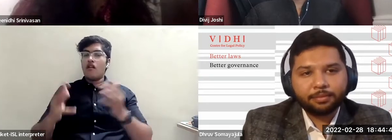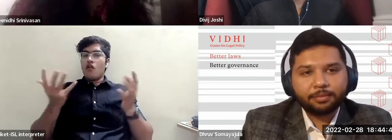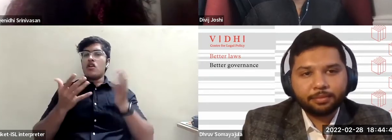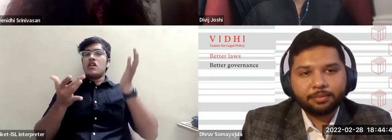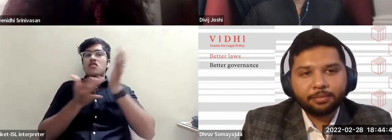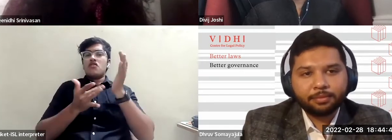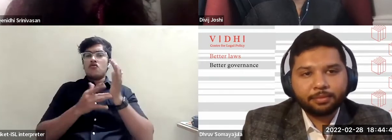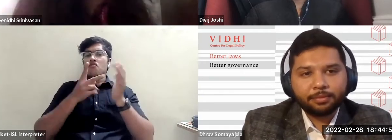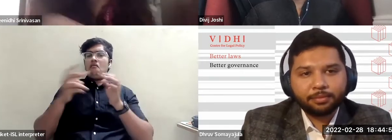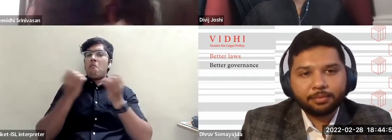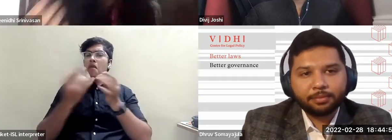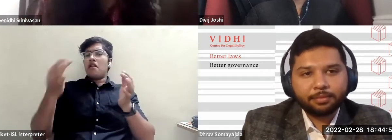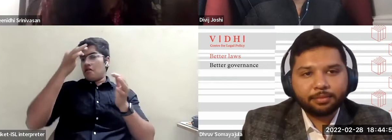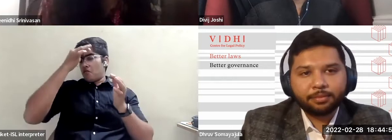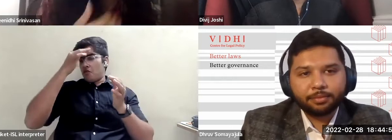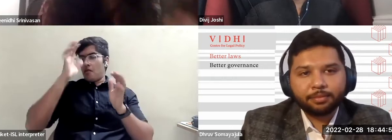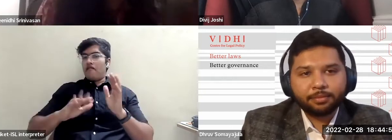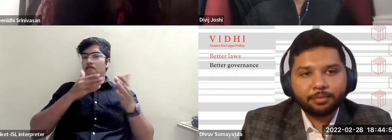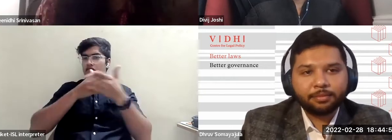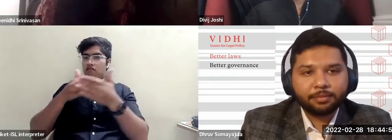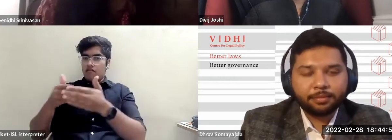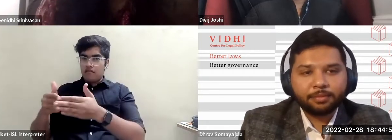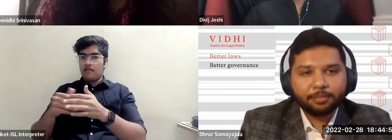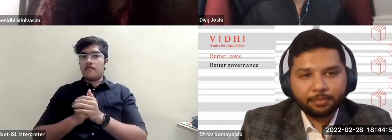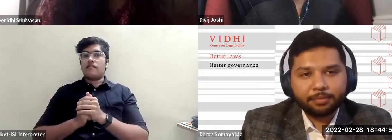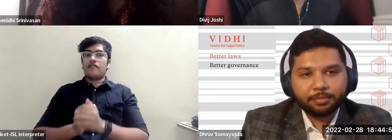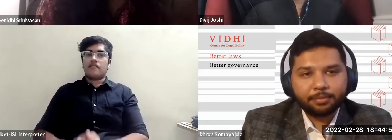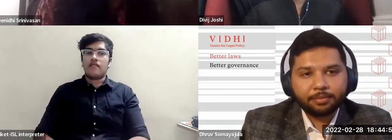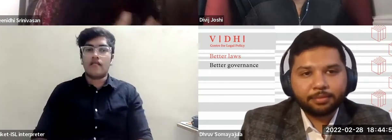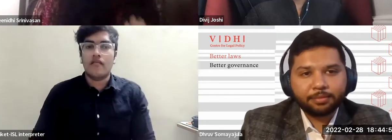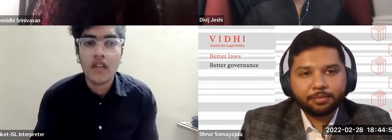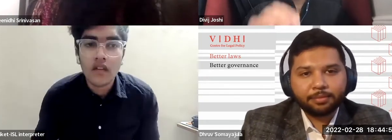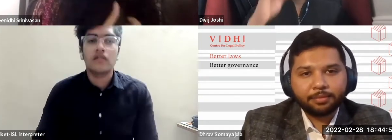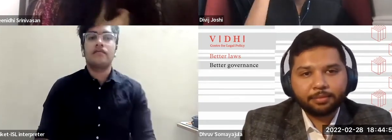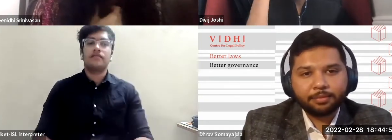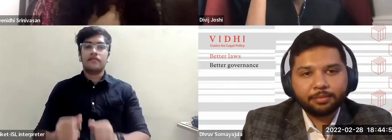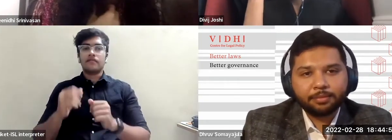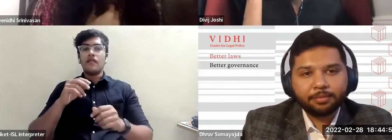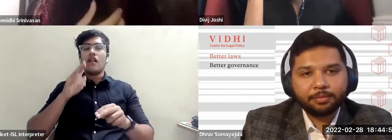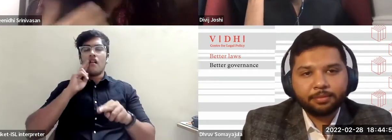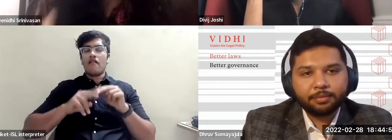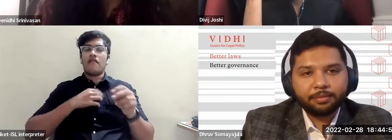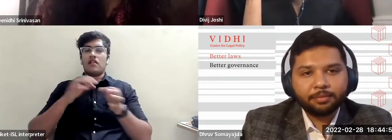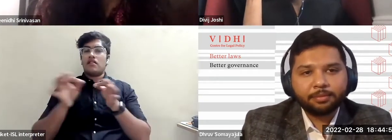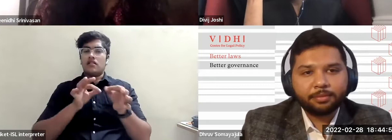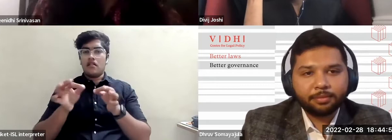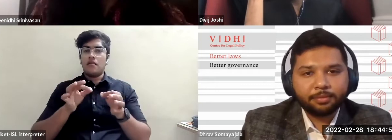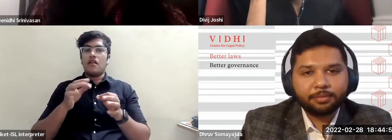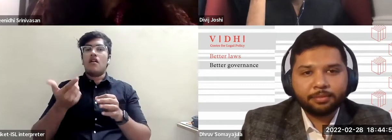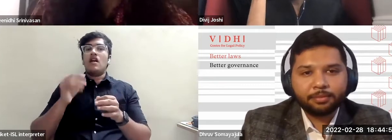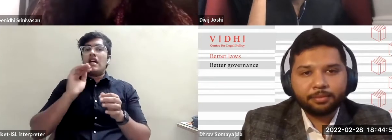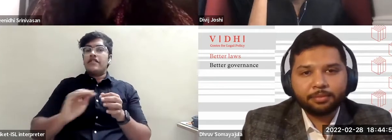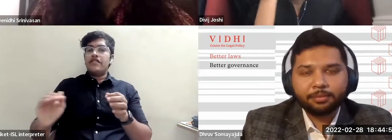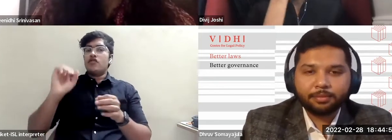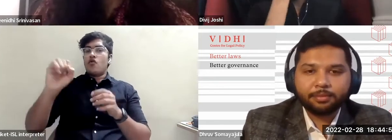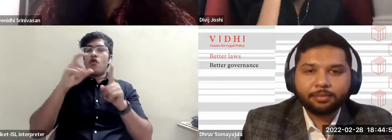the law, but that might not be the intent of the law. Something, for example, on children's data, on use